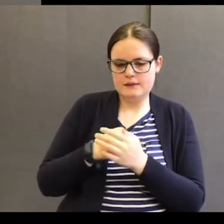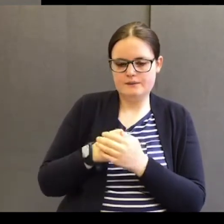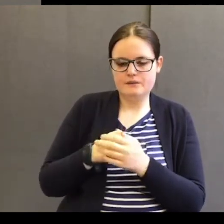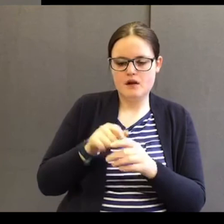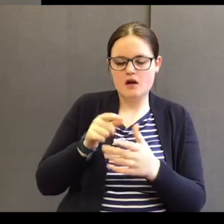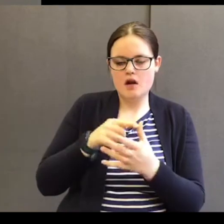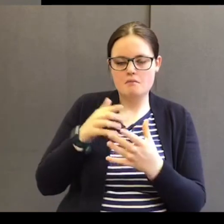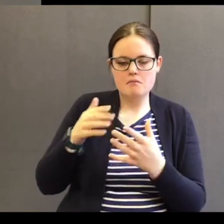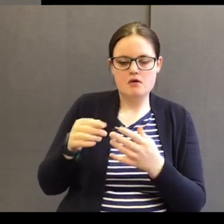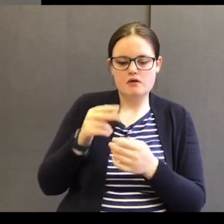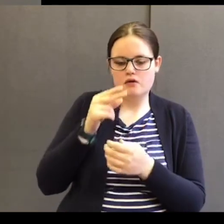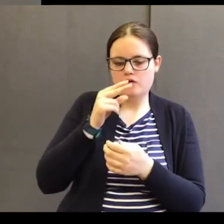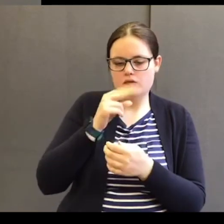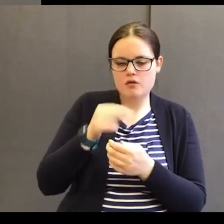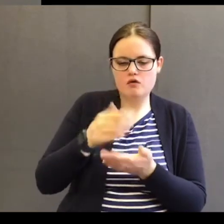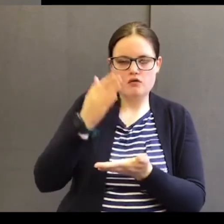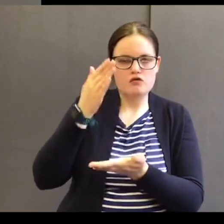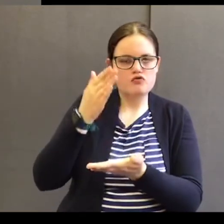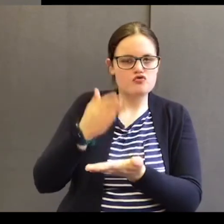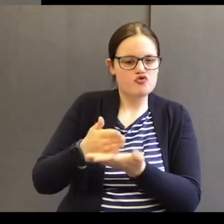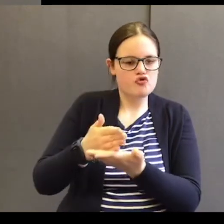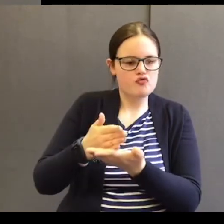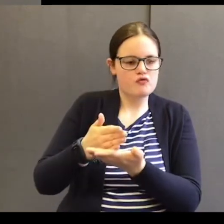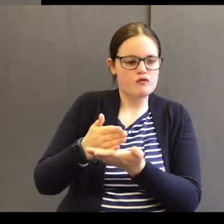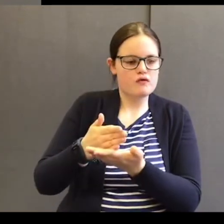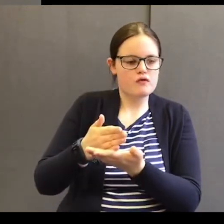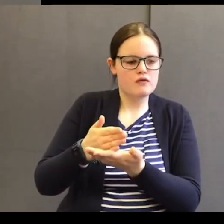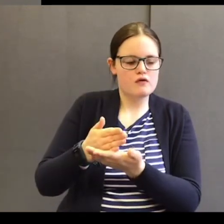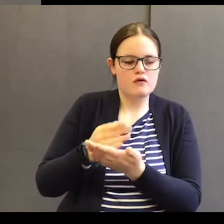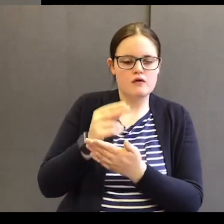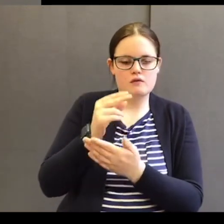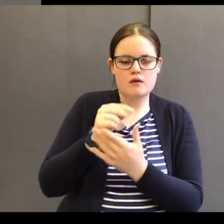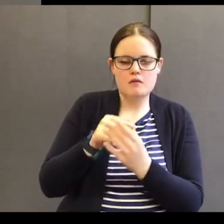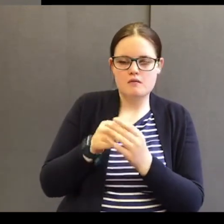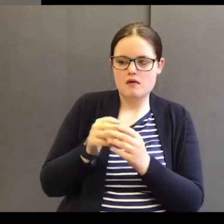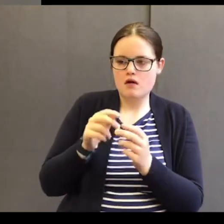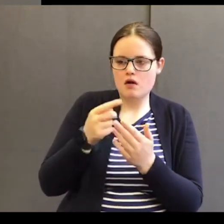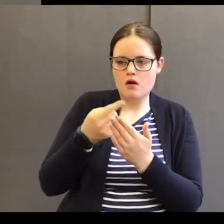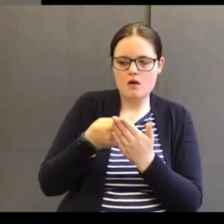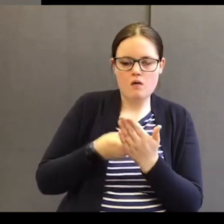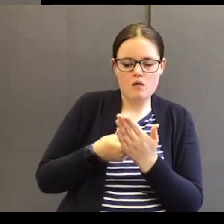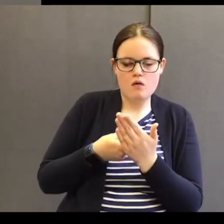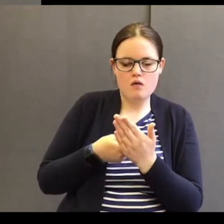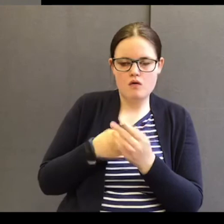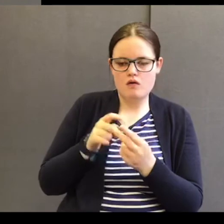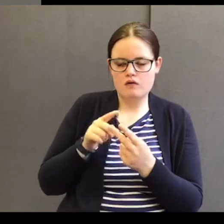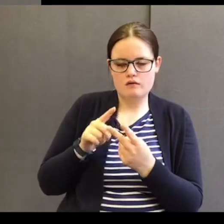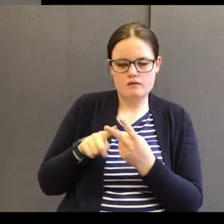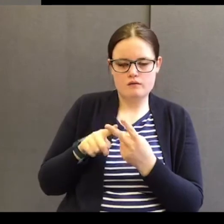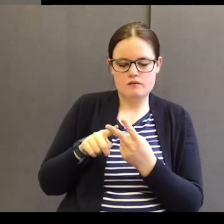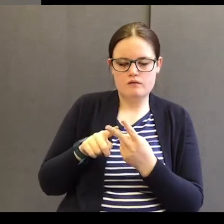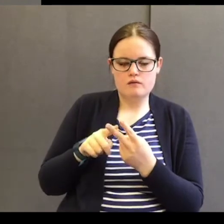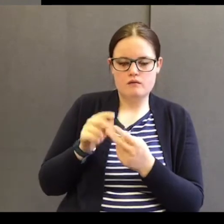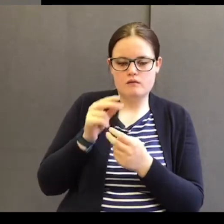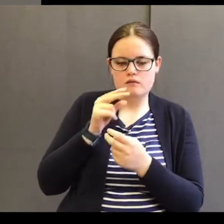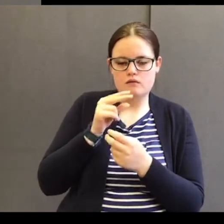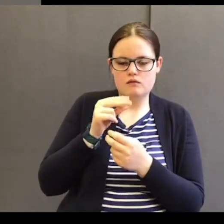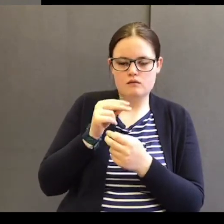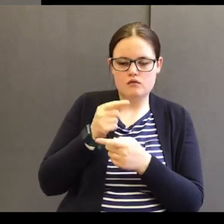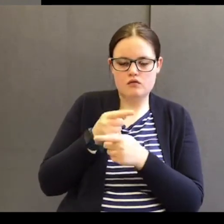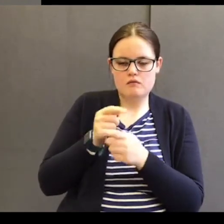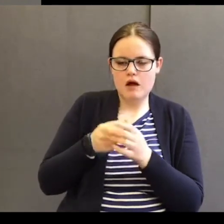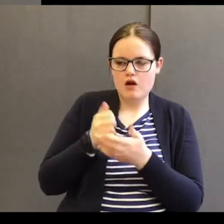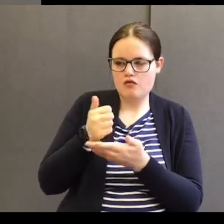so, sixthly, they spoke the truth. They spoke of law, and